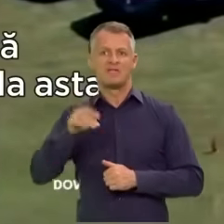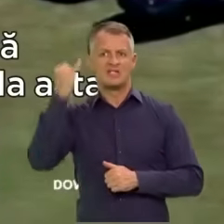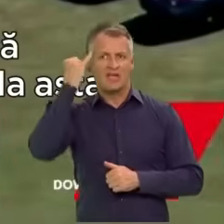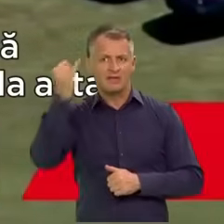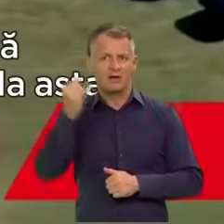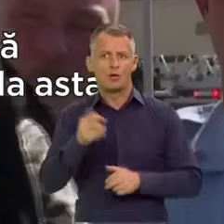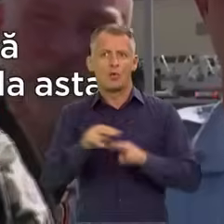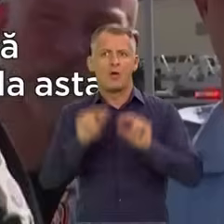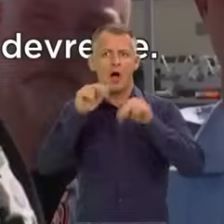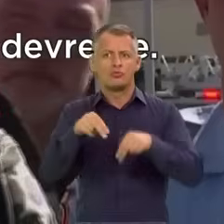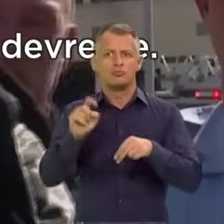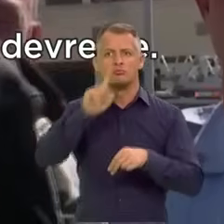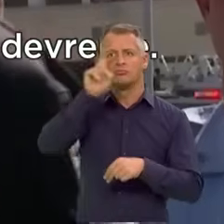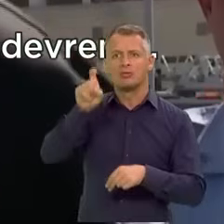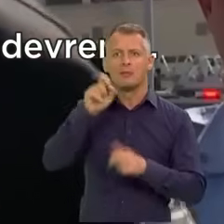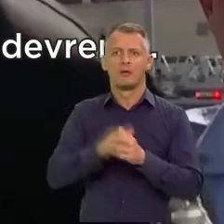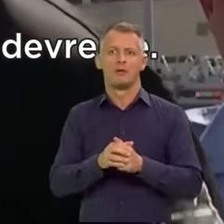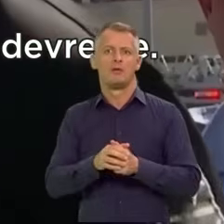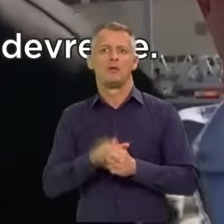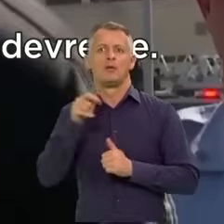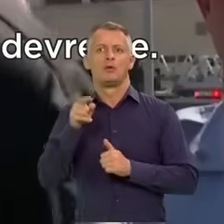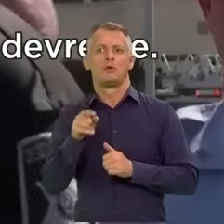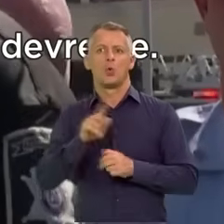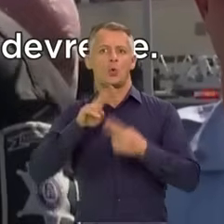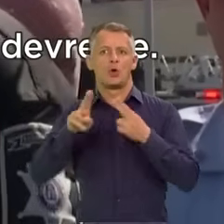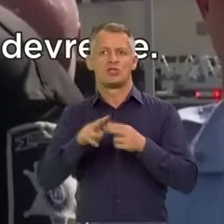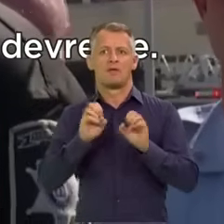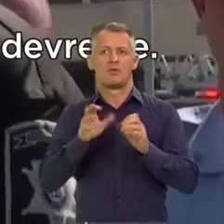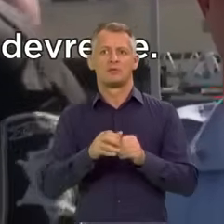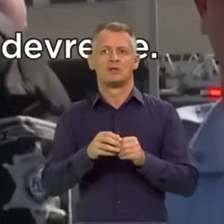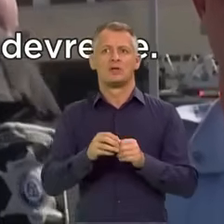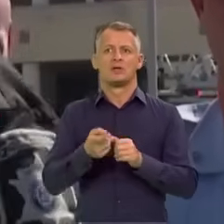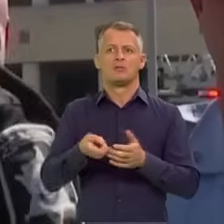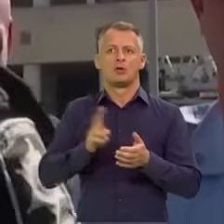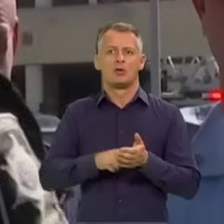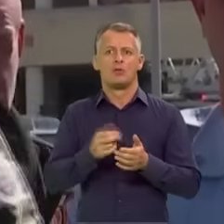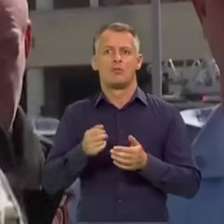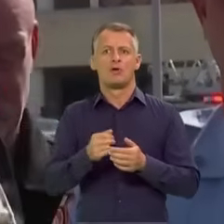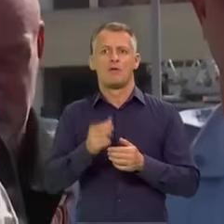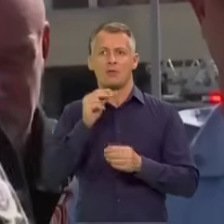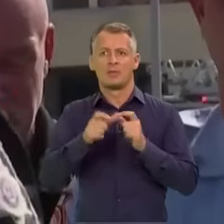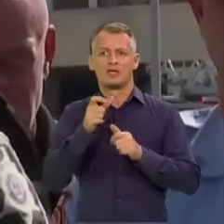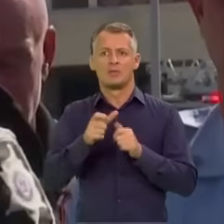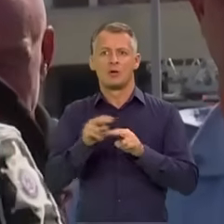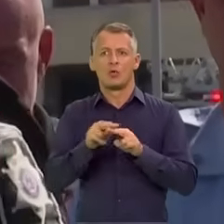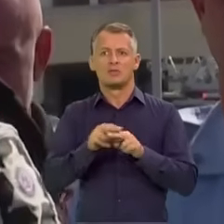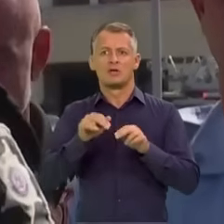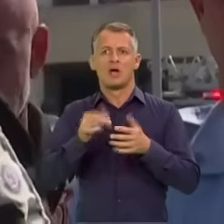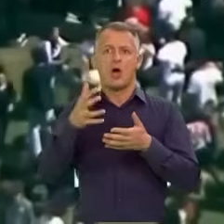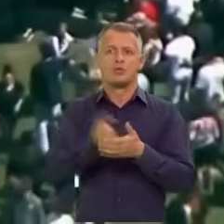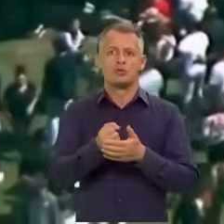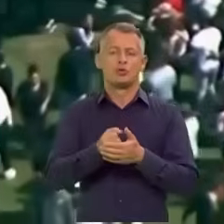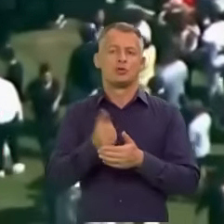warning that this was going to happen? Not that I'm aware of. Again, very early, and we're still looking into that, whether or not or how he obtained it and how he got it in the